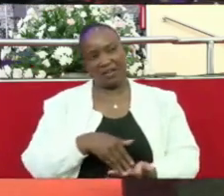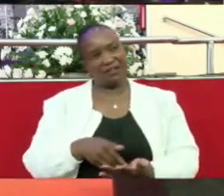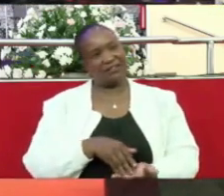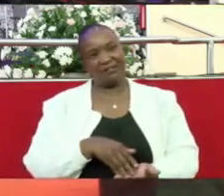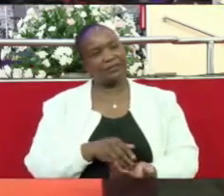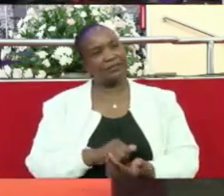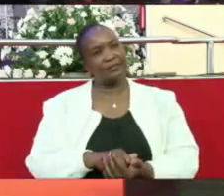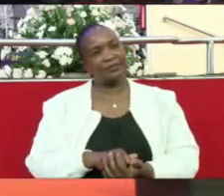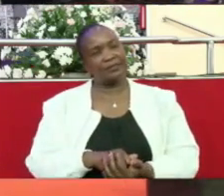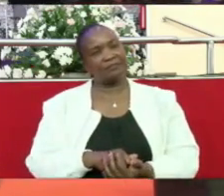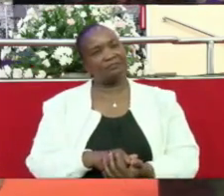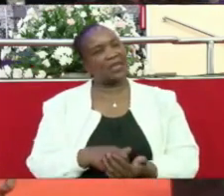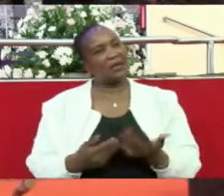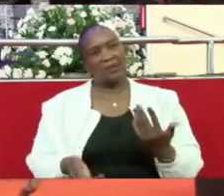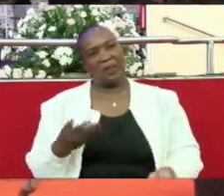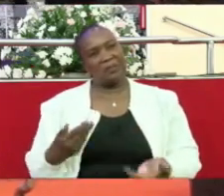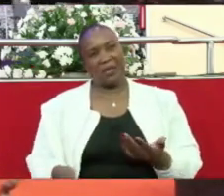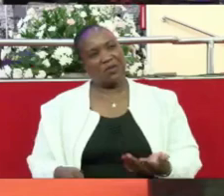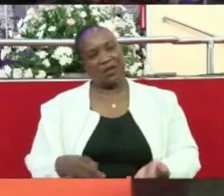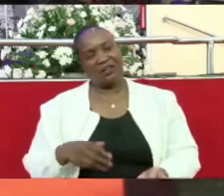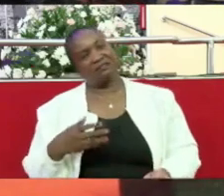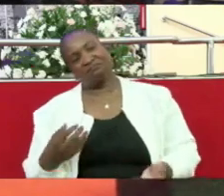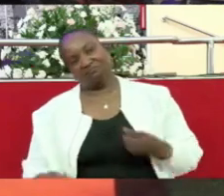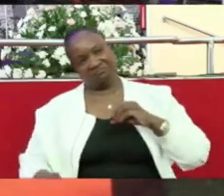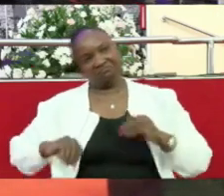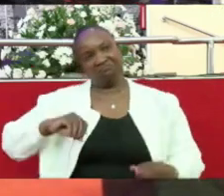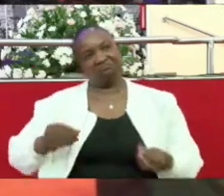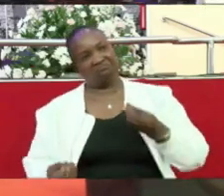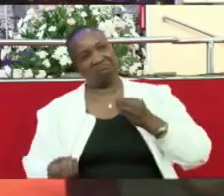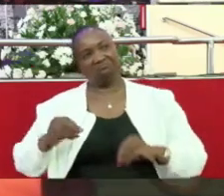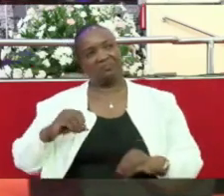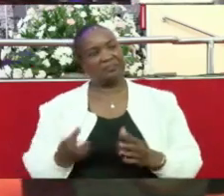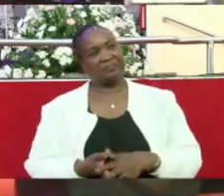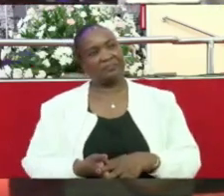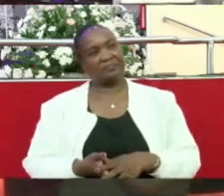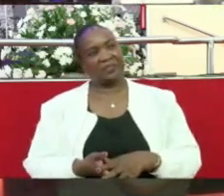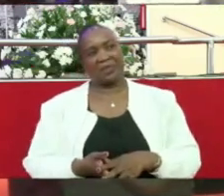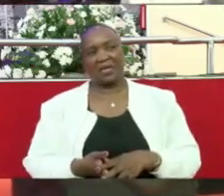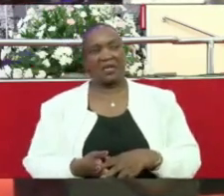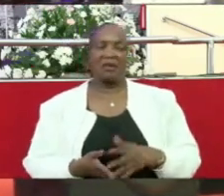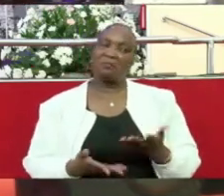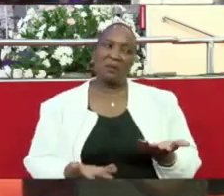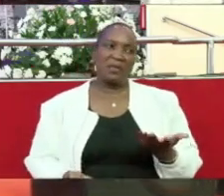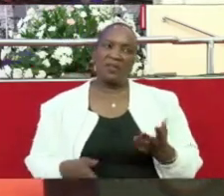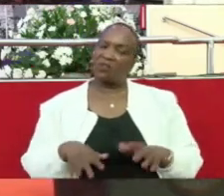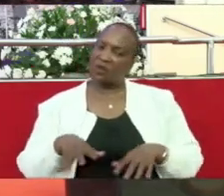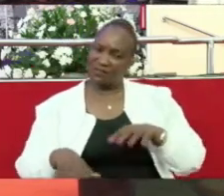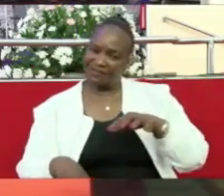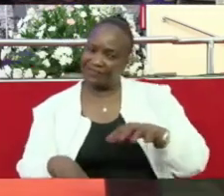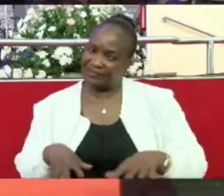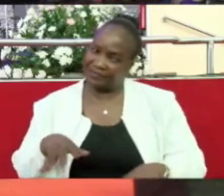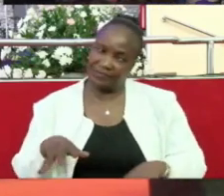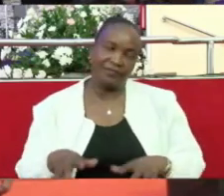umelemewa. It is possible that you are limping. Pengine hata unatembea kikwete. And it's possible that you are crawling. Na pengine unajivuta. But